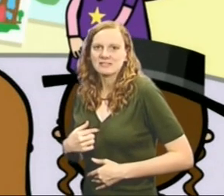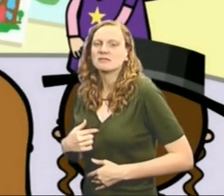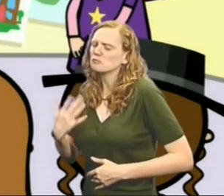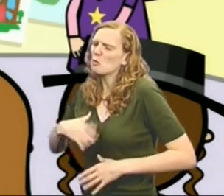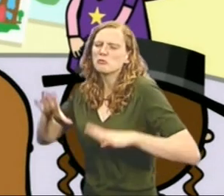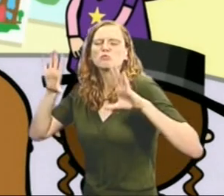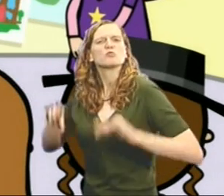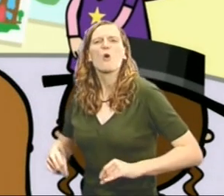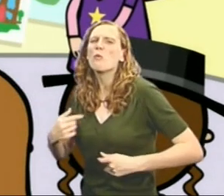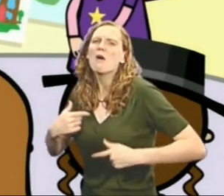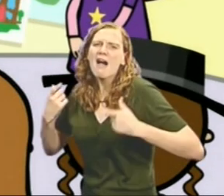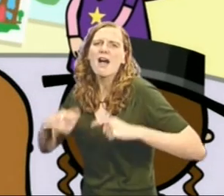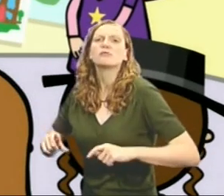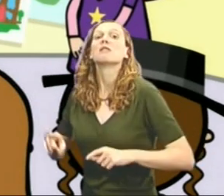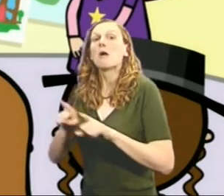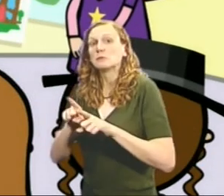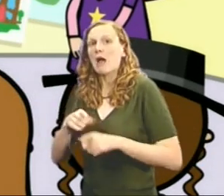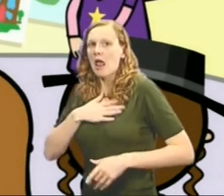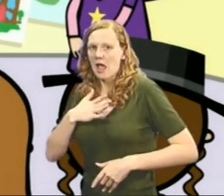never want the day to end.